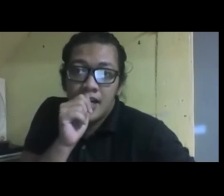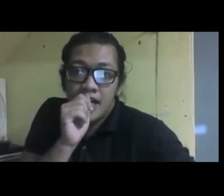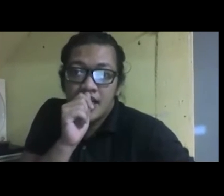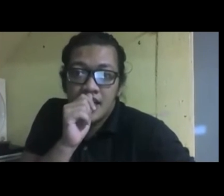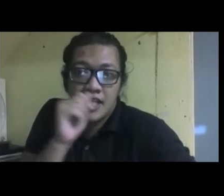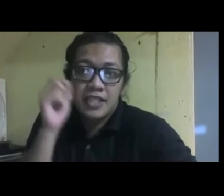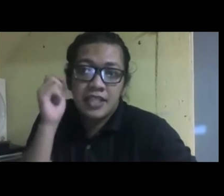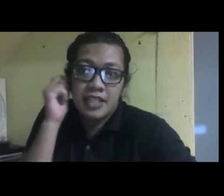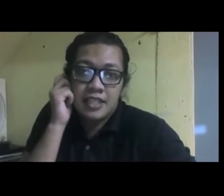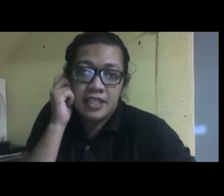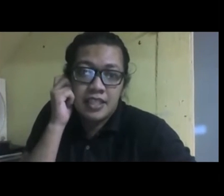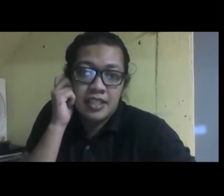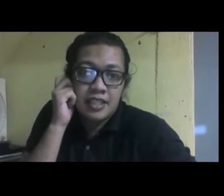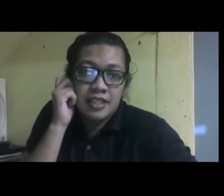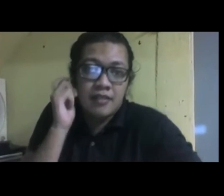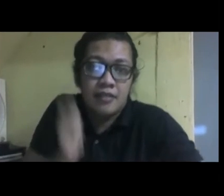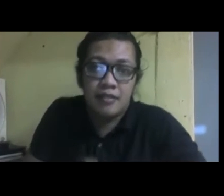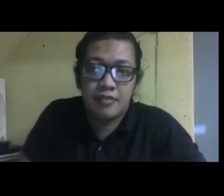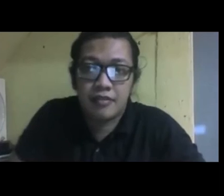one moment, let me just spotlight.